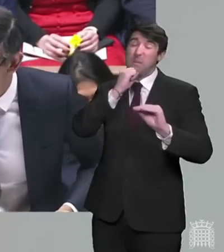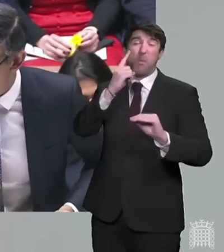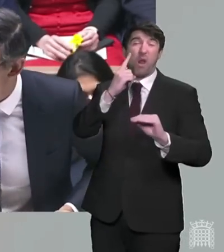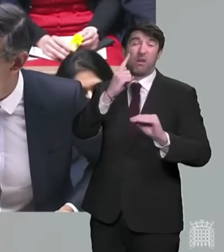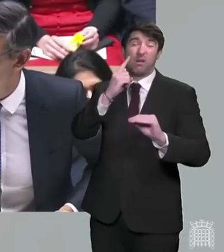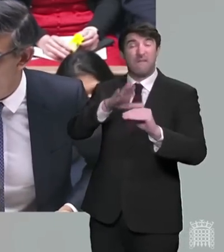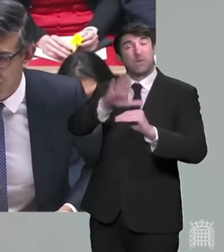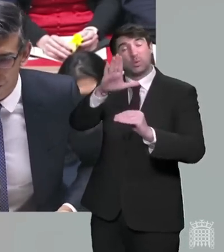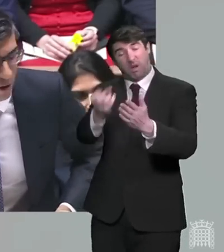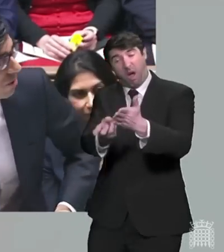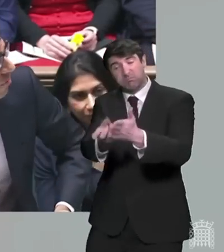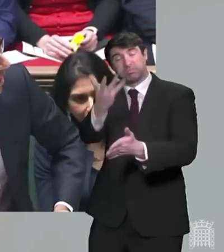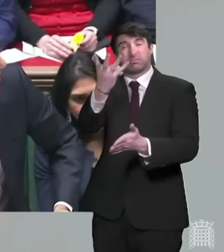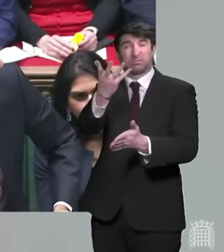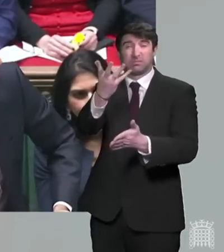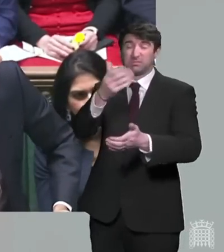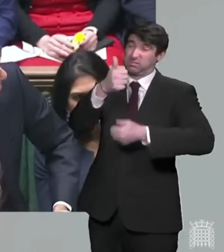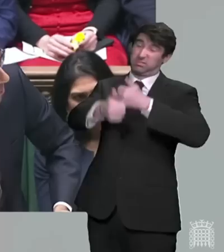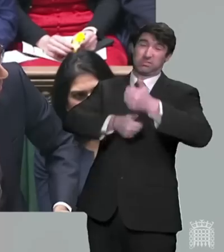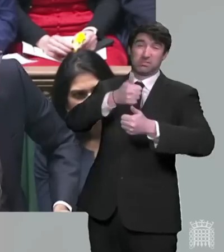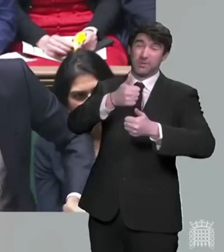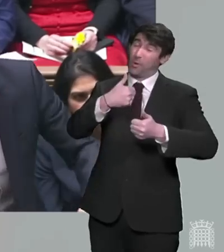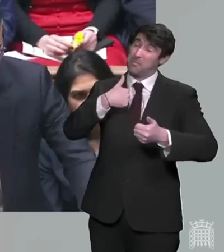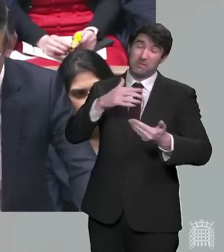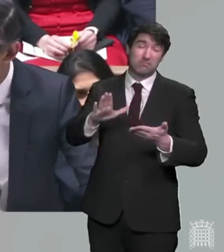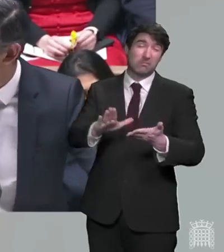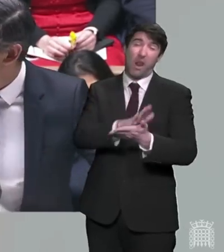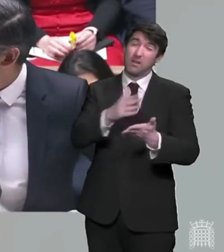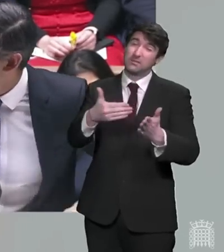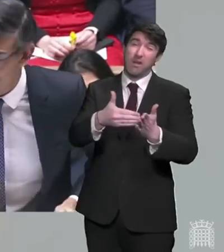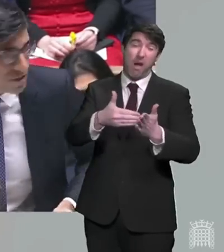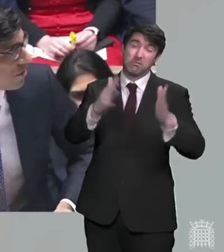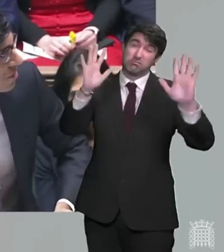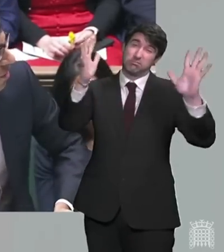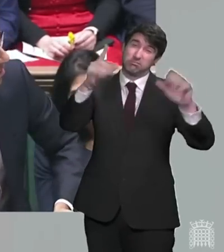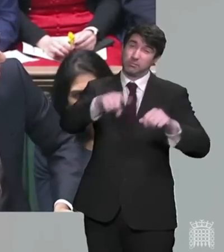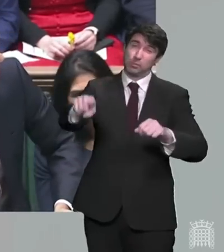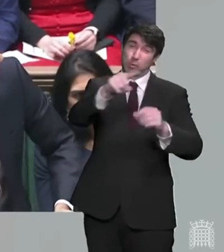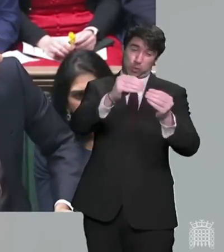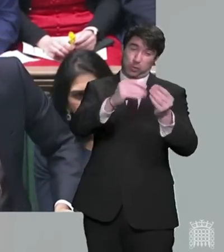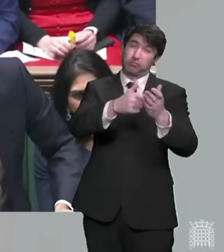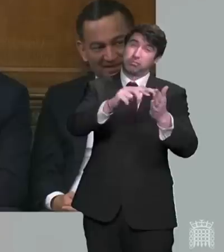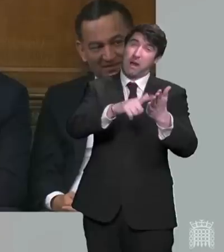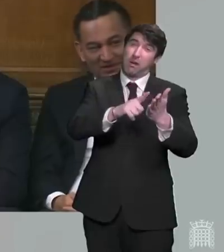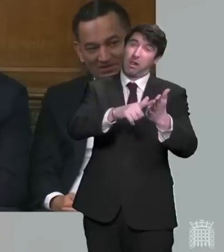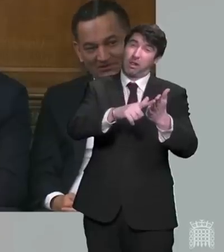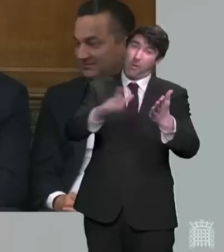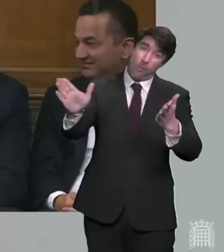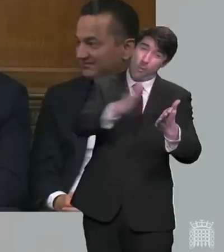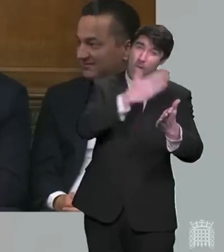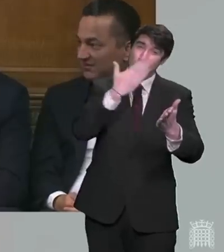lives, so I'm delighted to join with my honourable friend in praising everyone involved, from the councillor to the teachers to the staff to the governors, for delivering